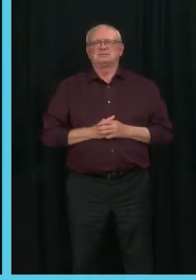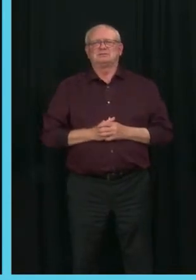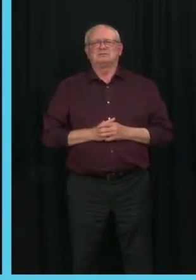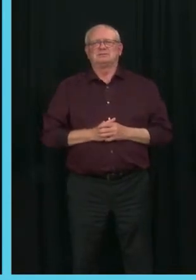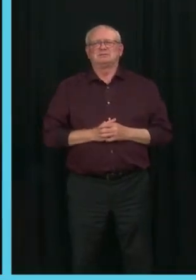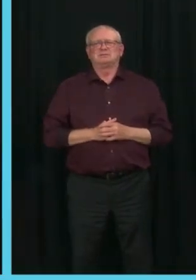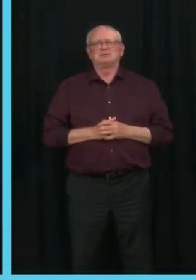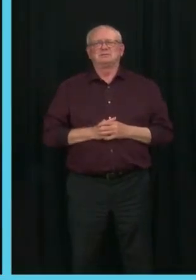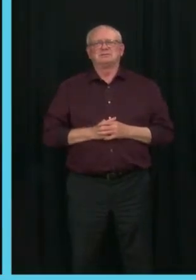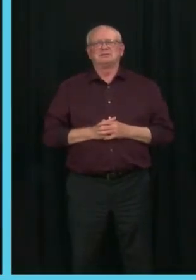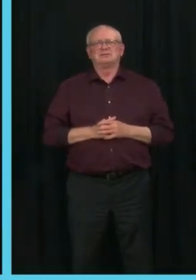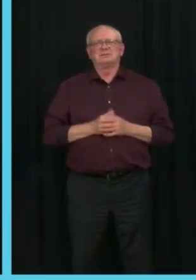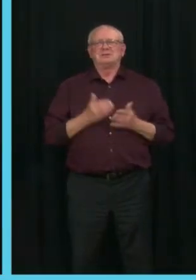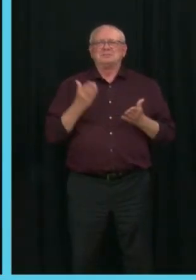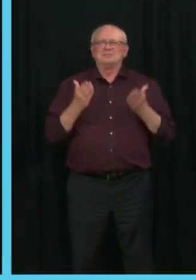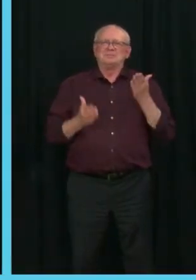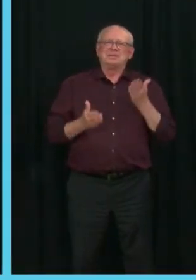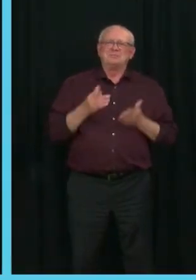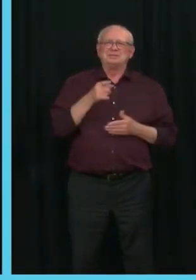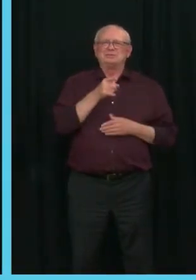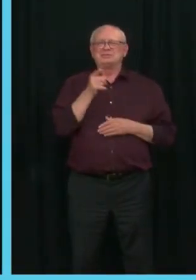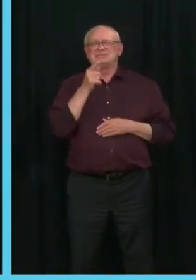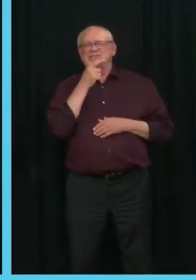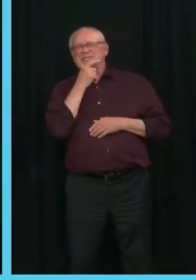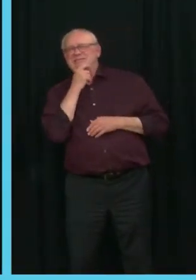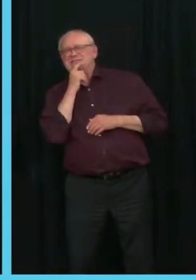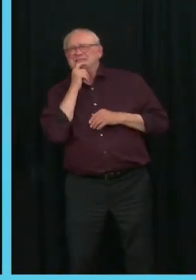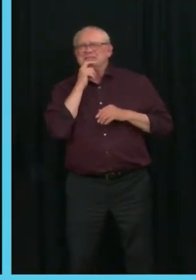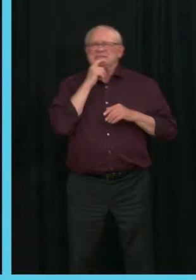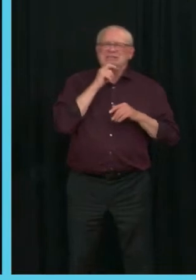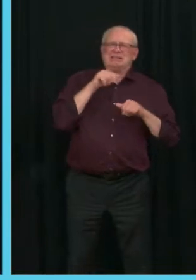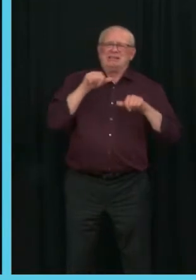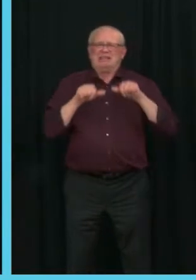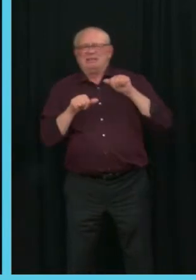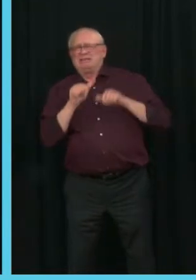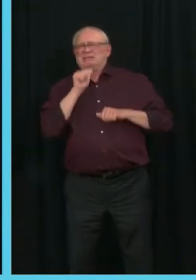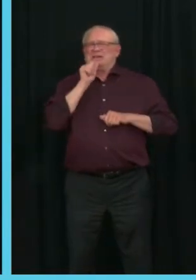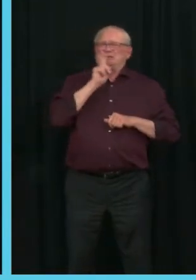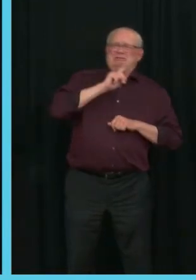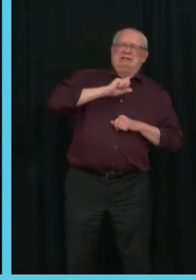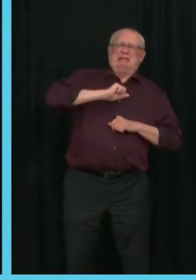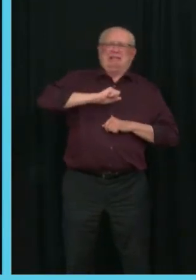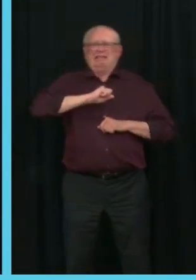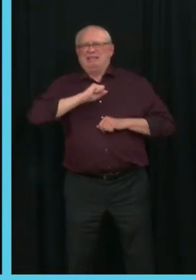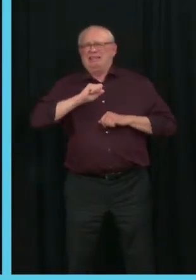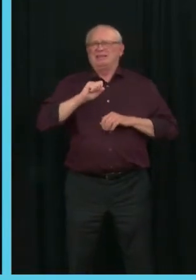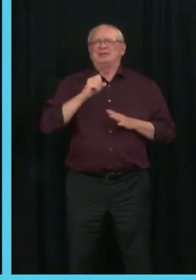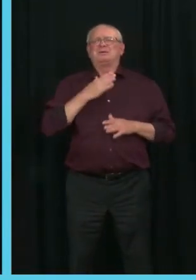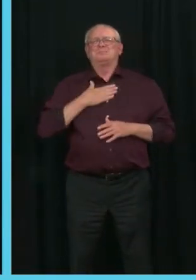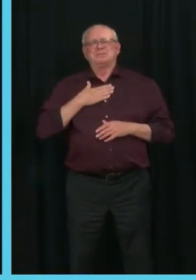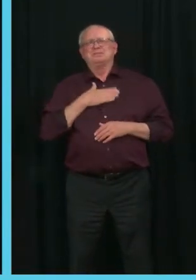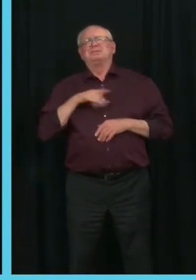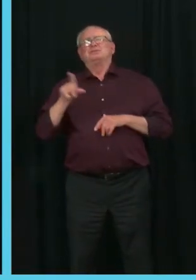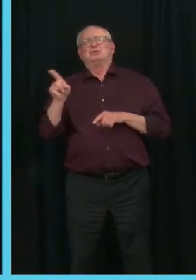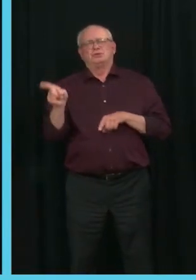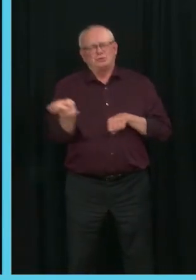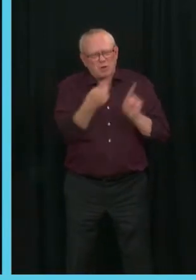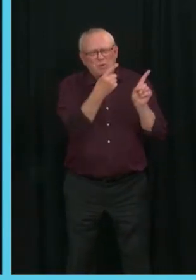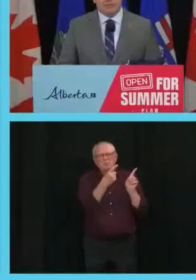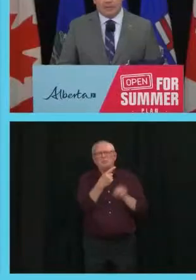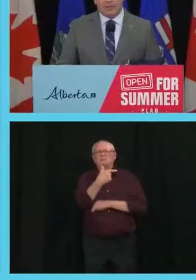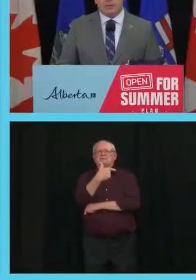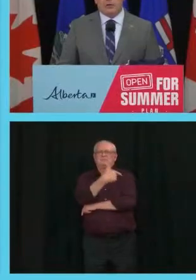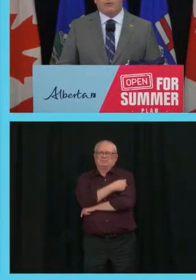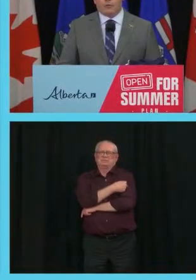a little undecided about getting vaccinated. Please help us so you can get out to enjoy a great Alberta summer by signing up